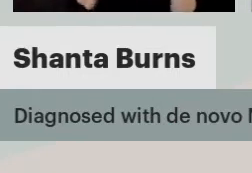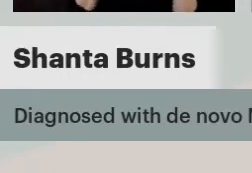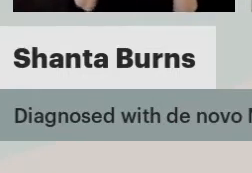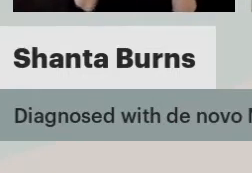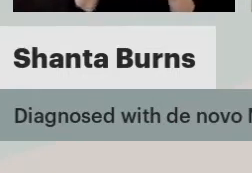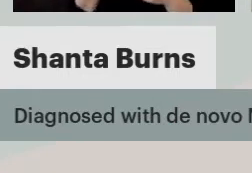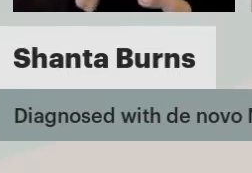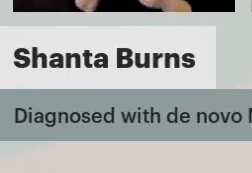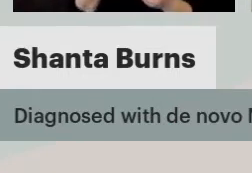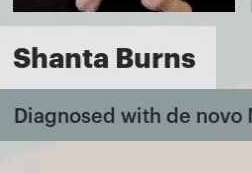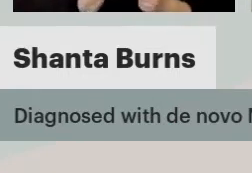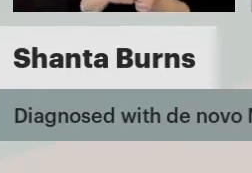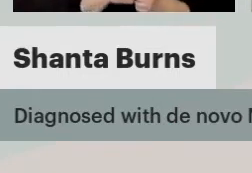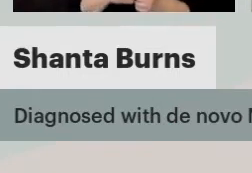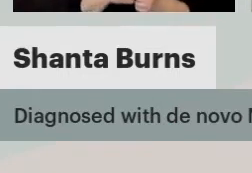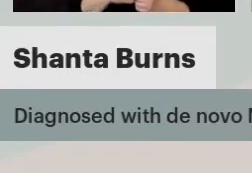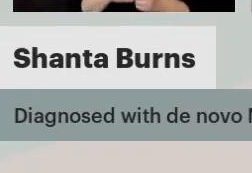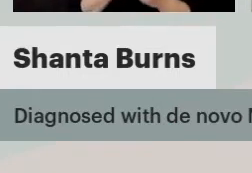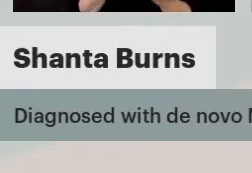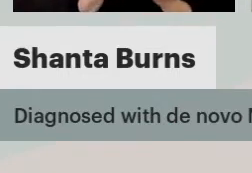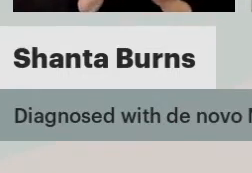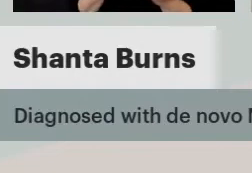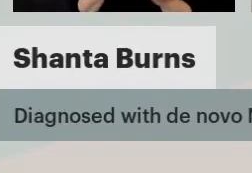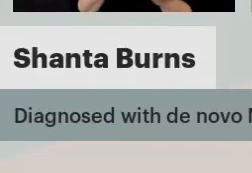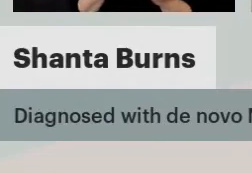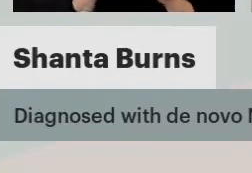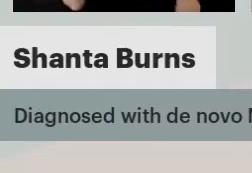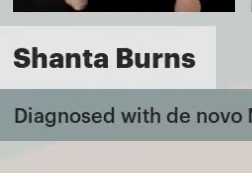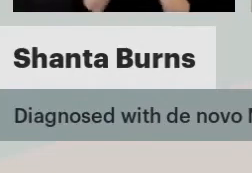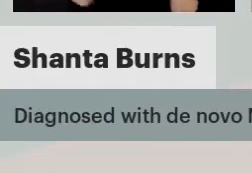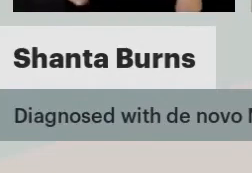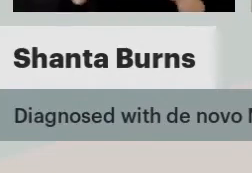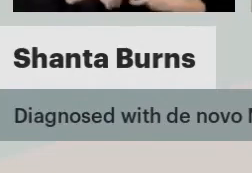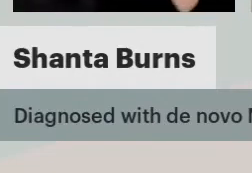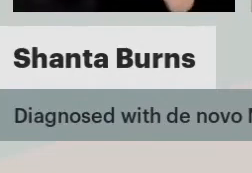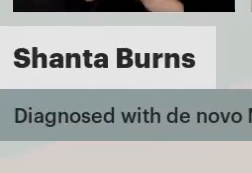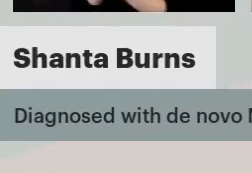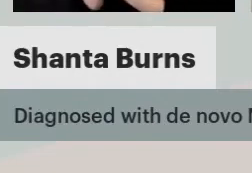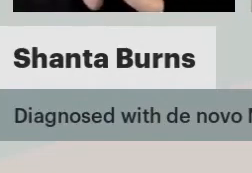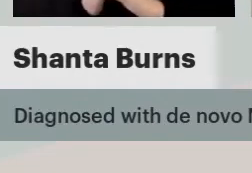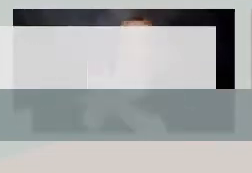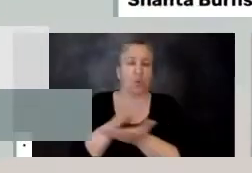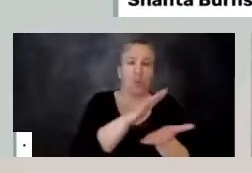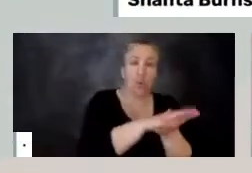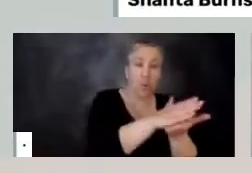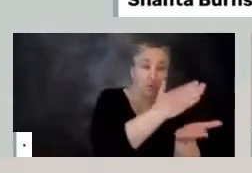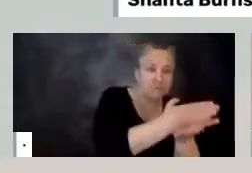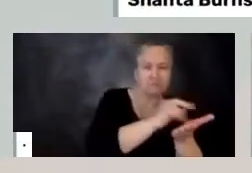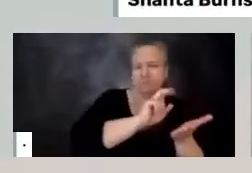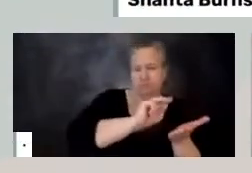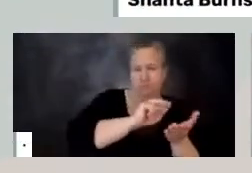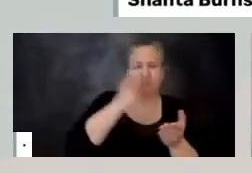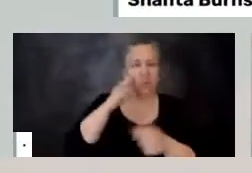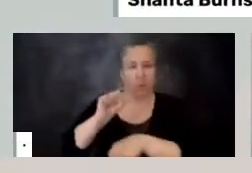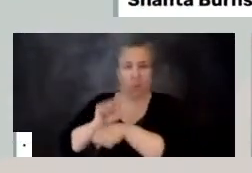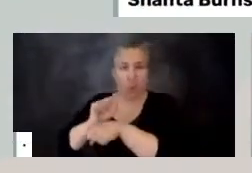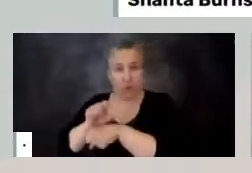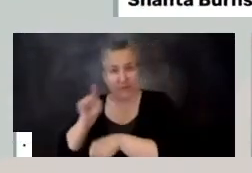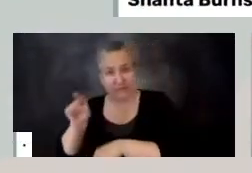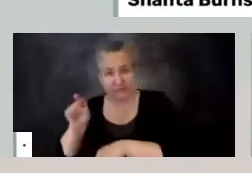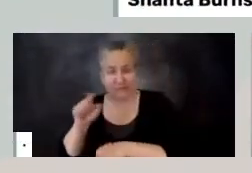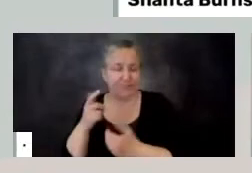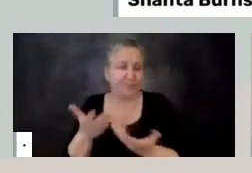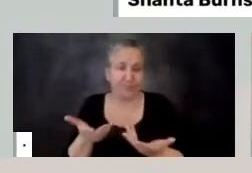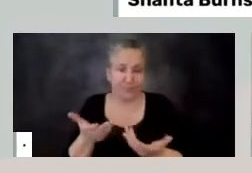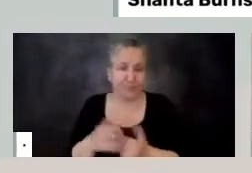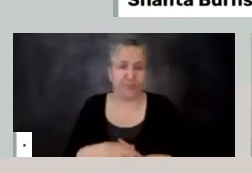immediately did. I just stopped everything. I didn't stop school, but as far as working,